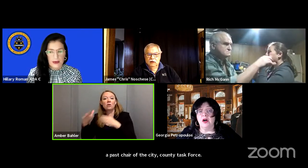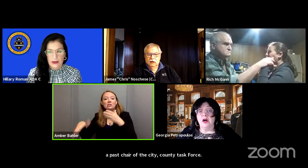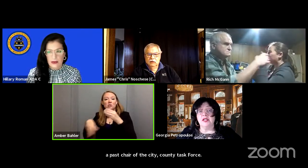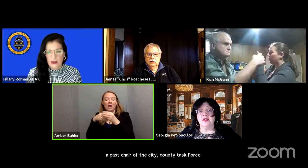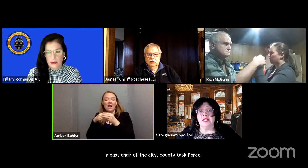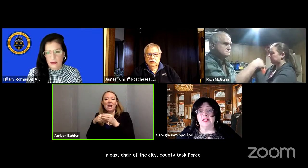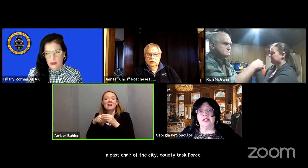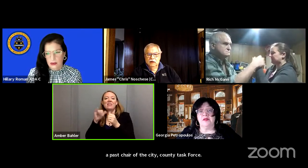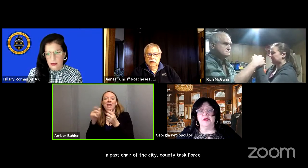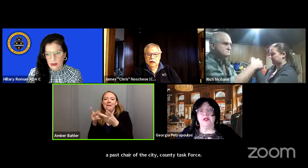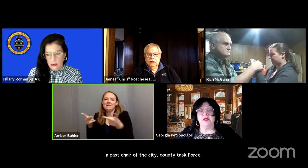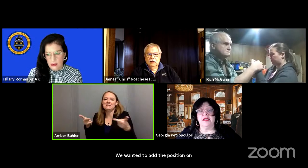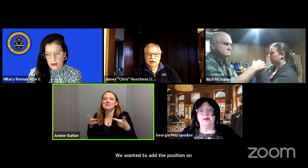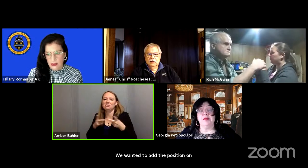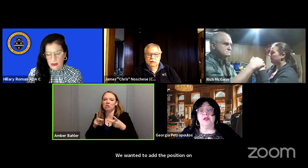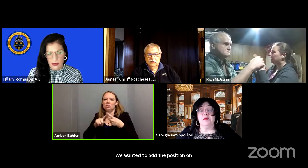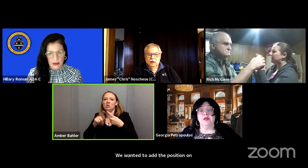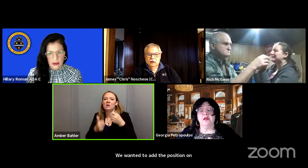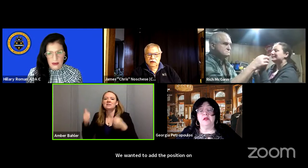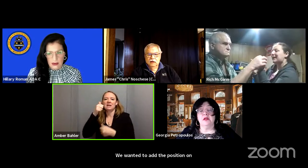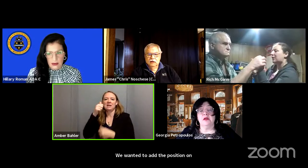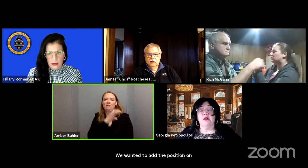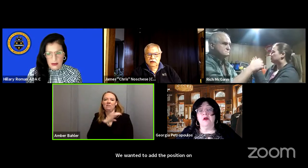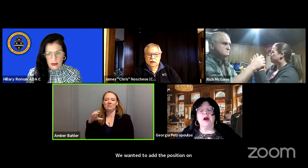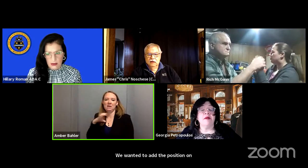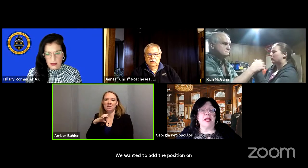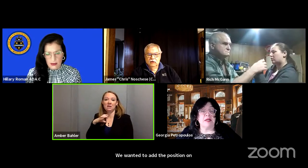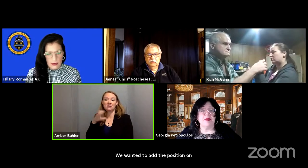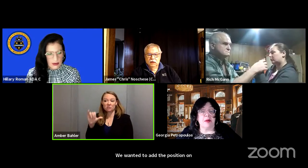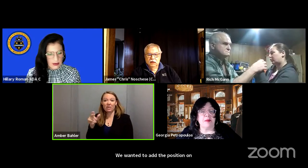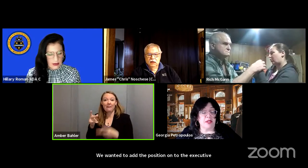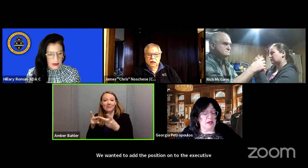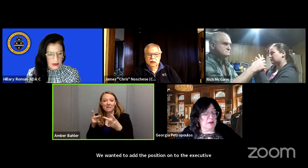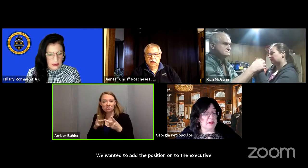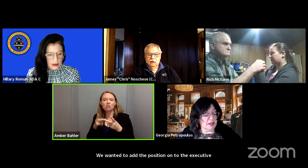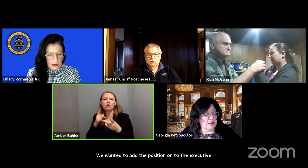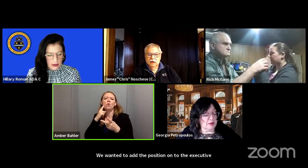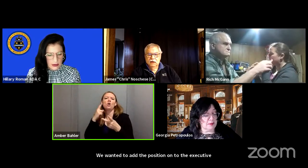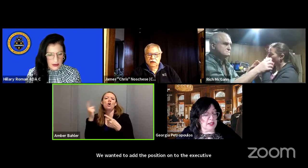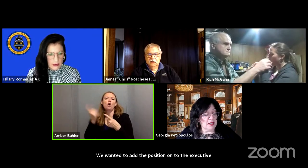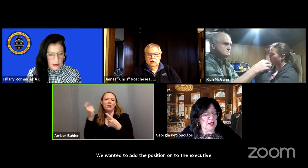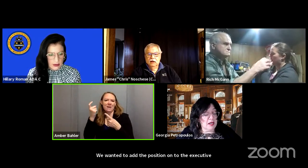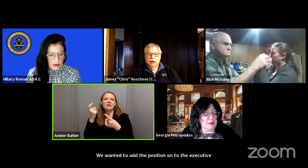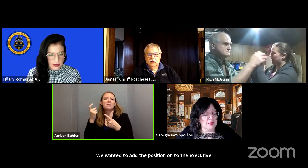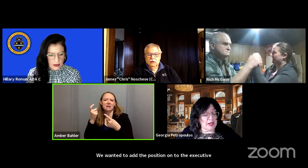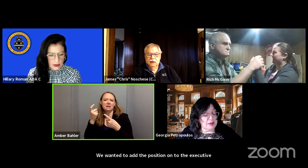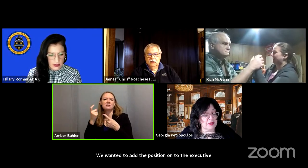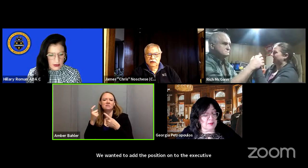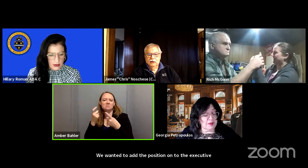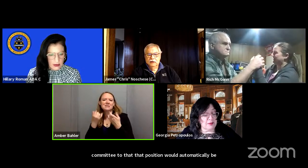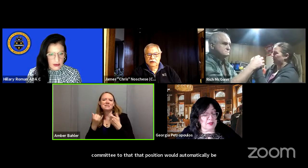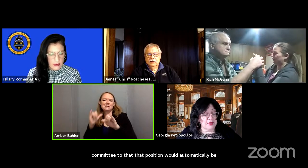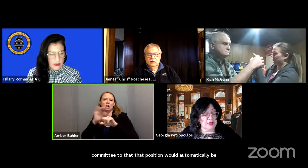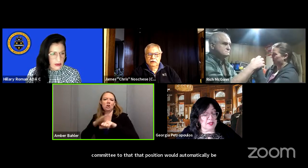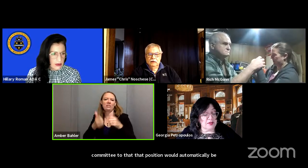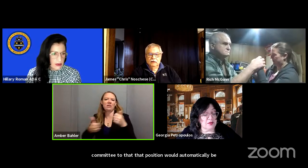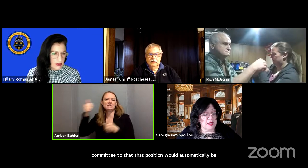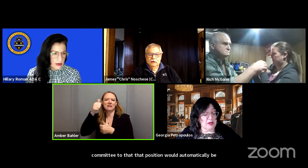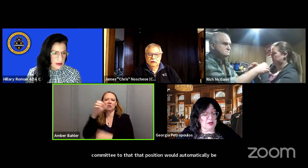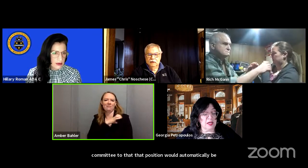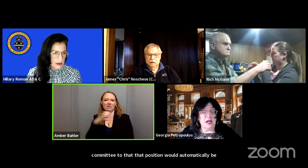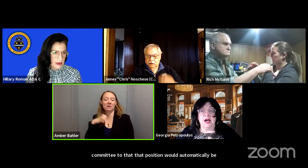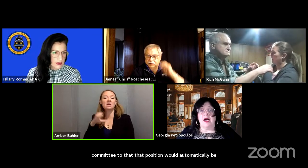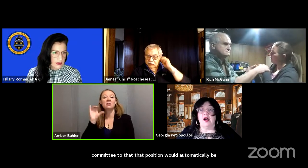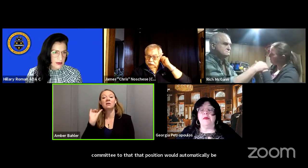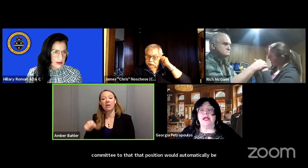position onto the executive committee so that that position would automatically be represented on the executive committee. So that was something that was discussed